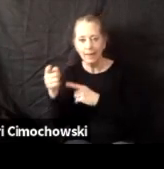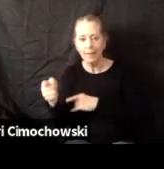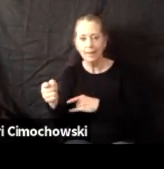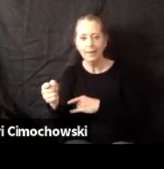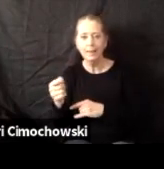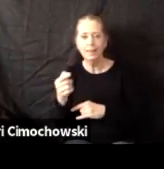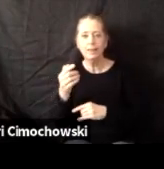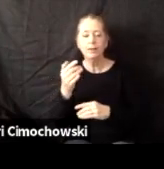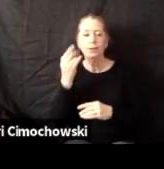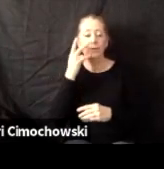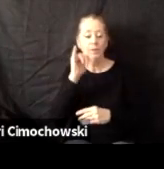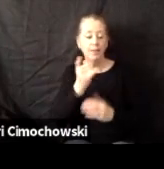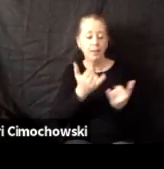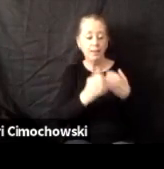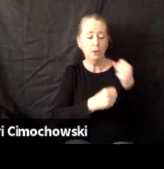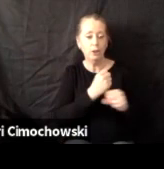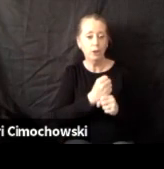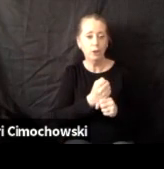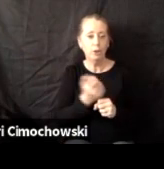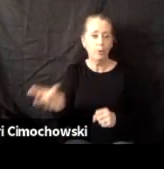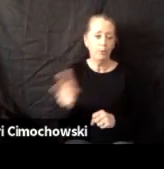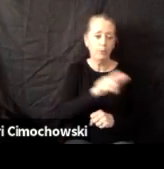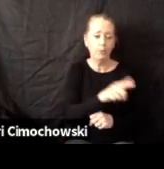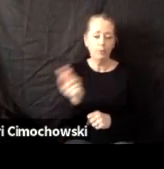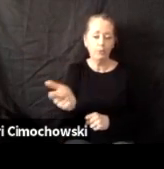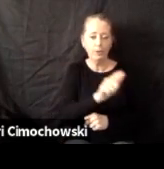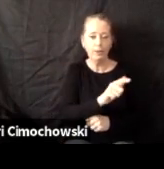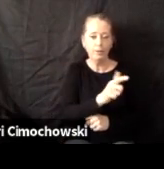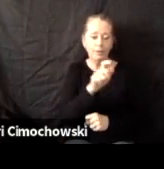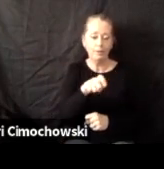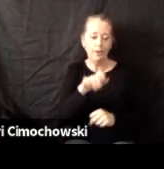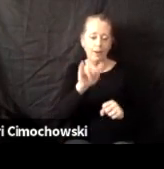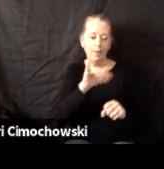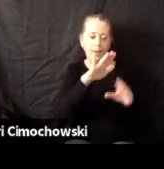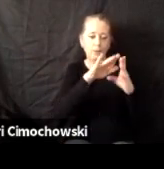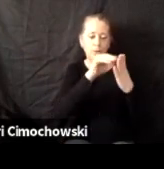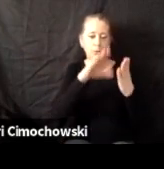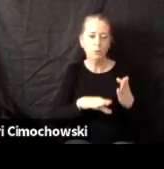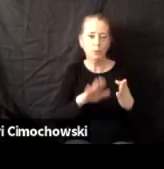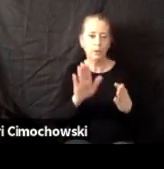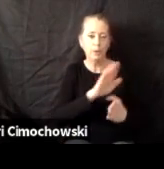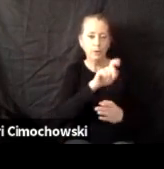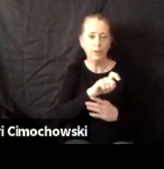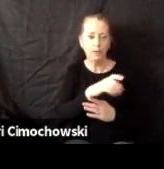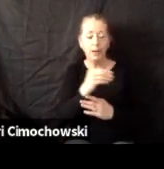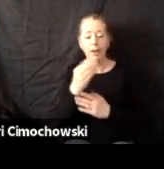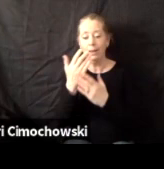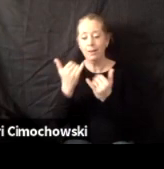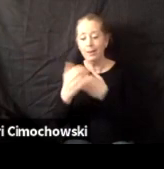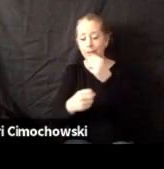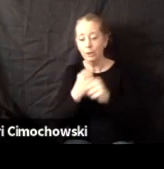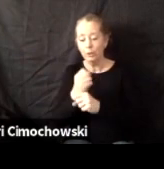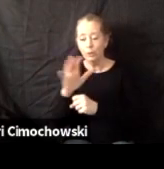some back and forth between online and in person, just given what the student's need is. And also this year, given parents comfort with